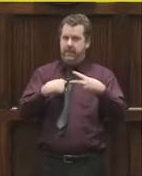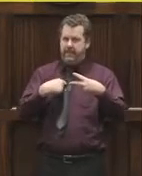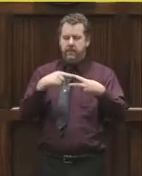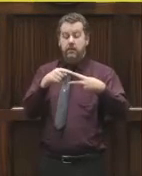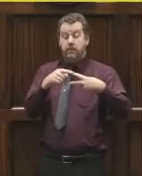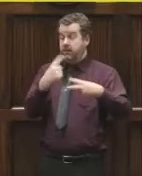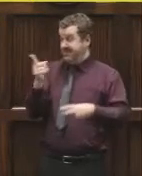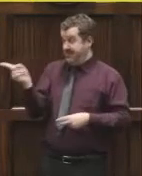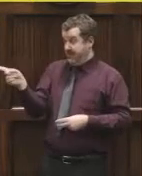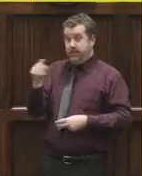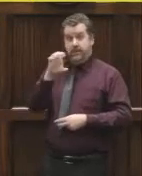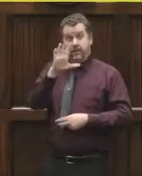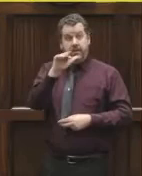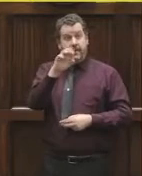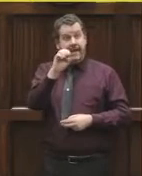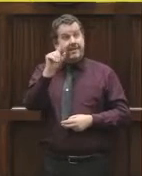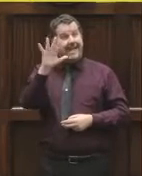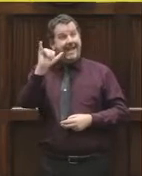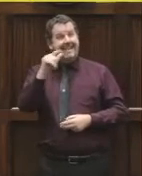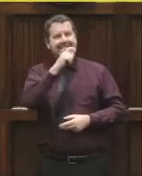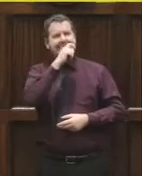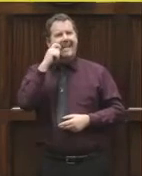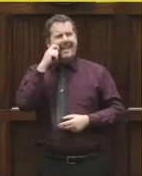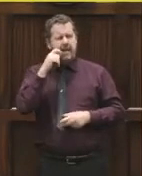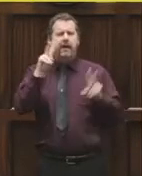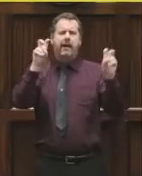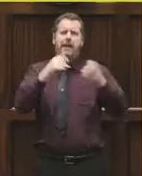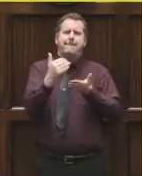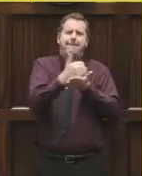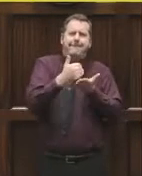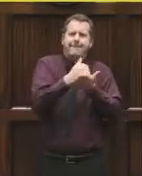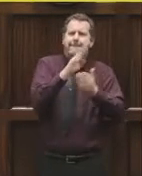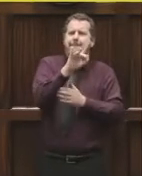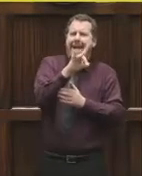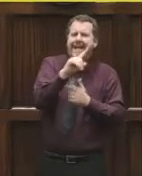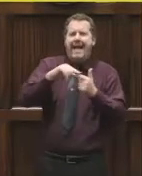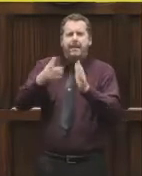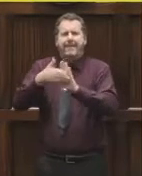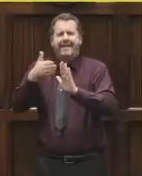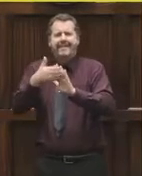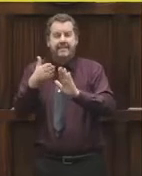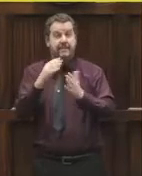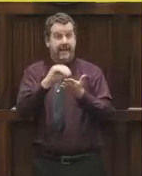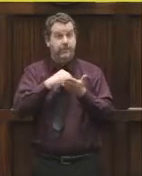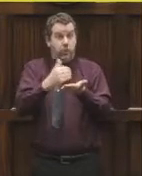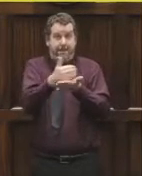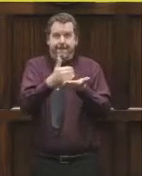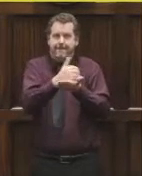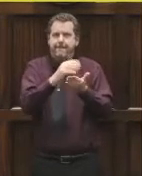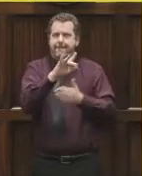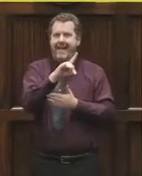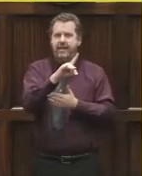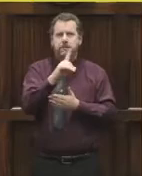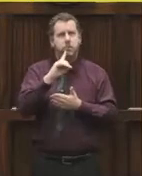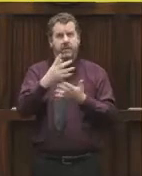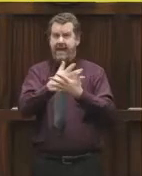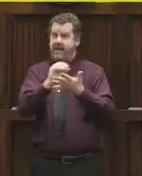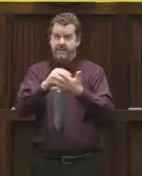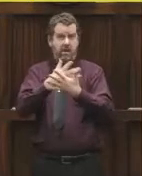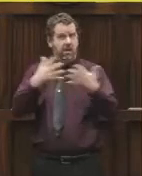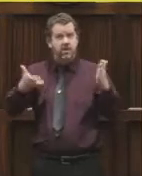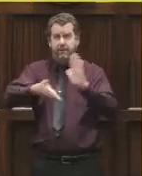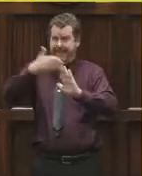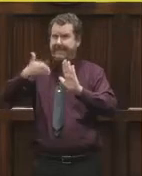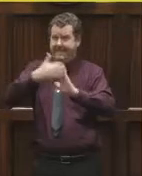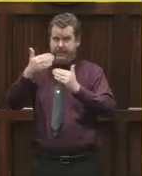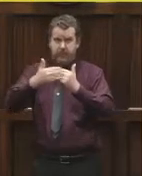when she used the words bank and build. We have to bank on this piece of legislation, but we have a lot of building to do in the